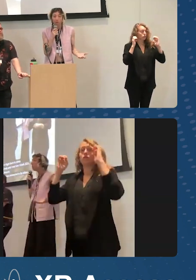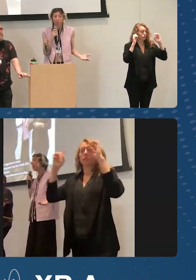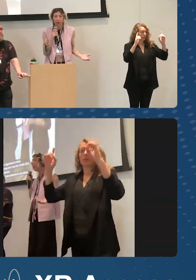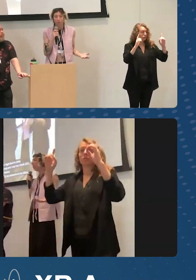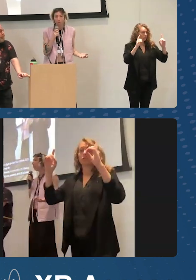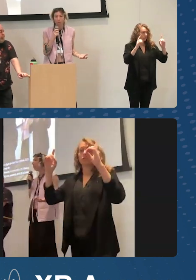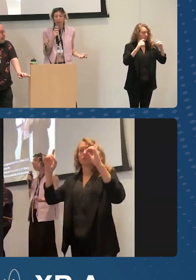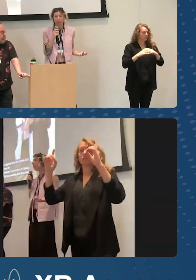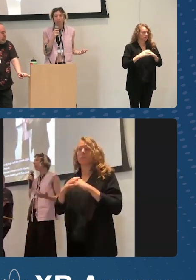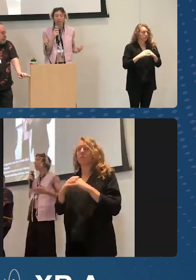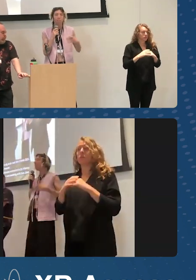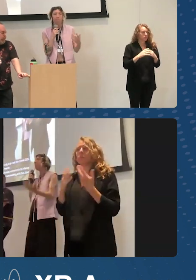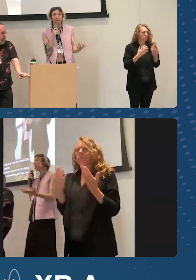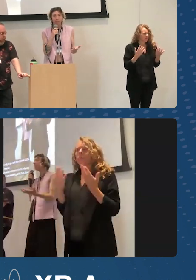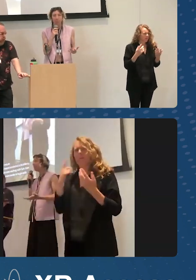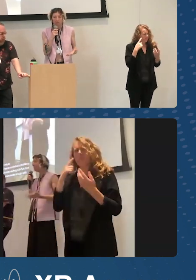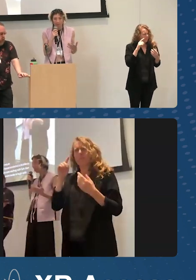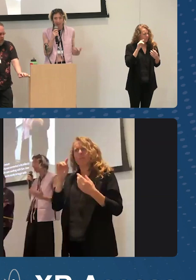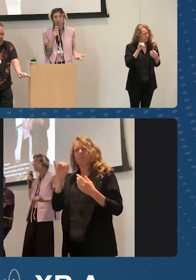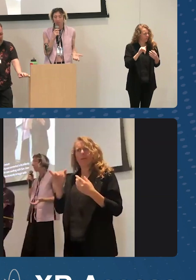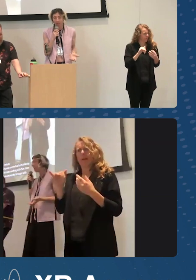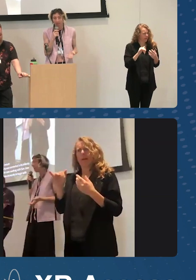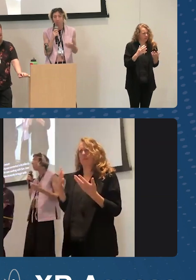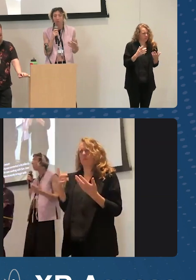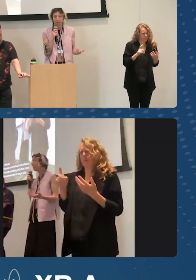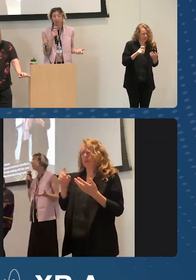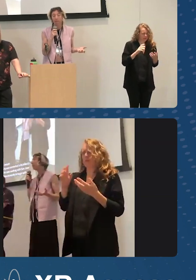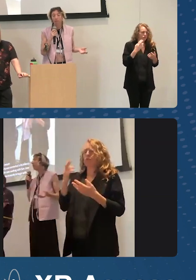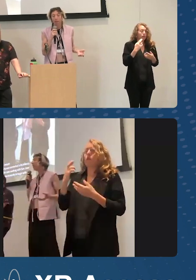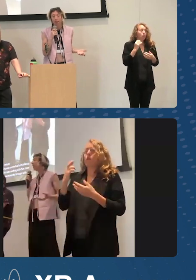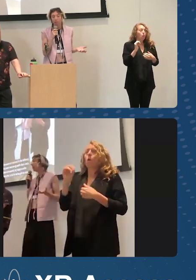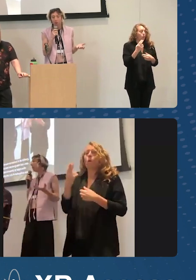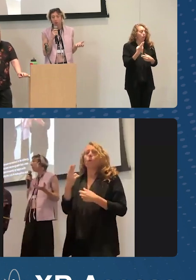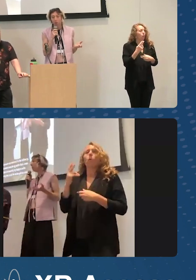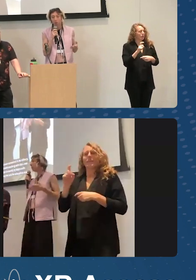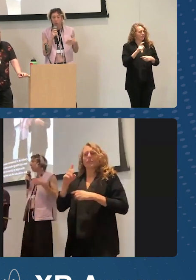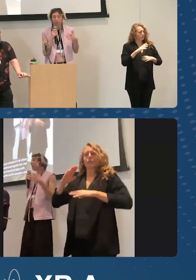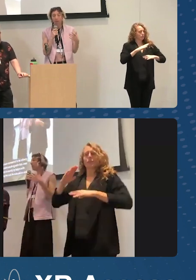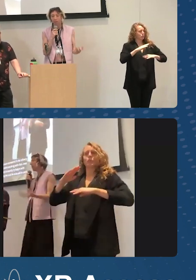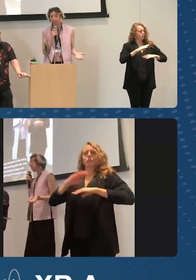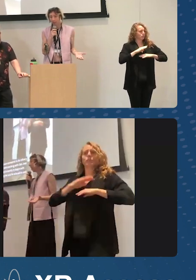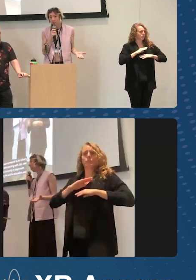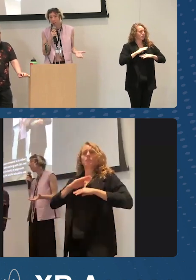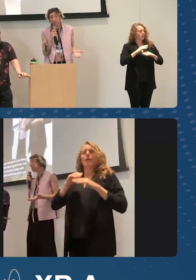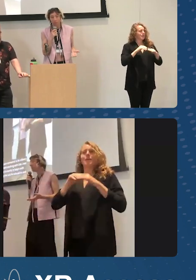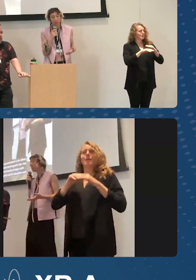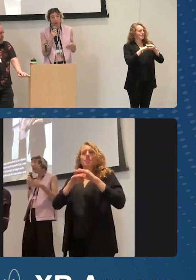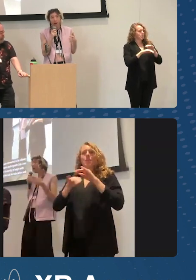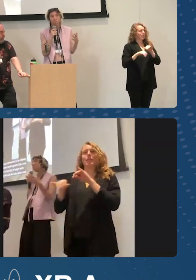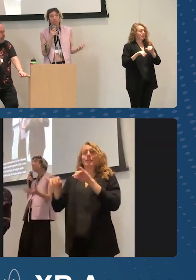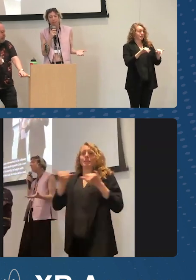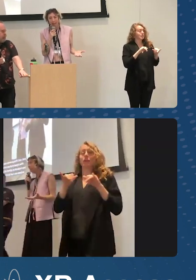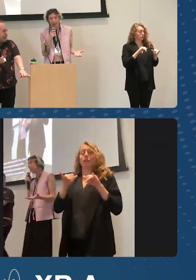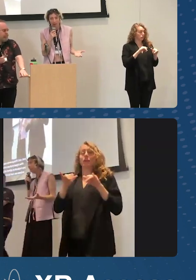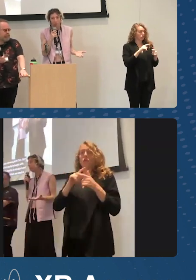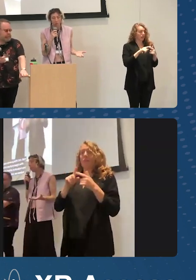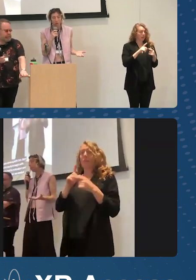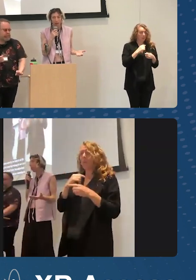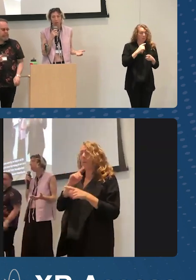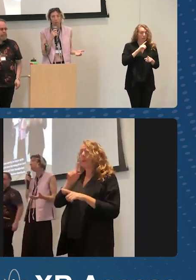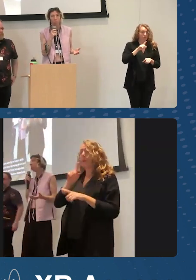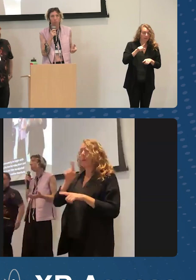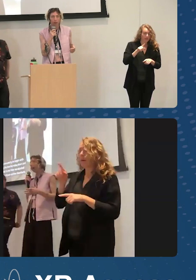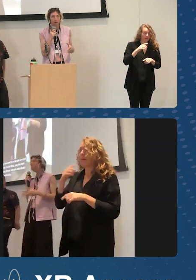order to do that, we needed to meet these certain standards of accessibility. And so when San Jose State went to Mozilla Hubs and said, hey, can